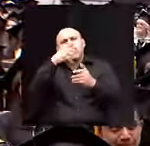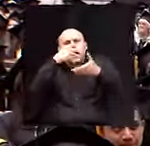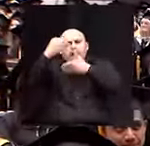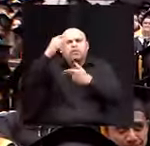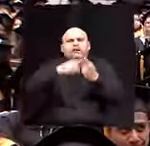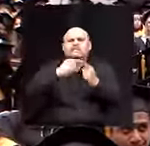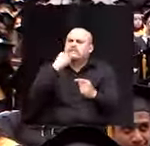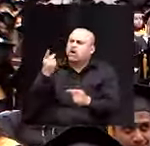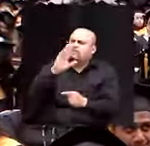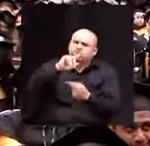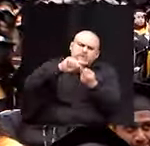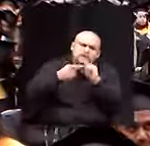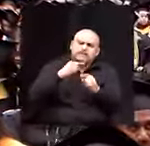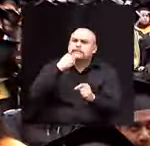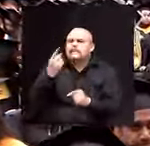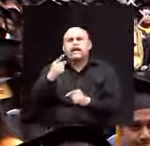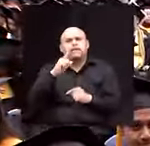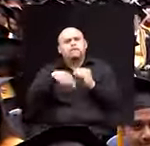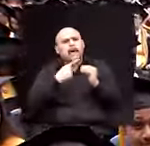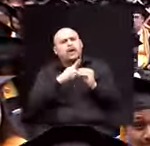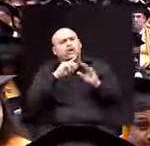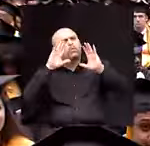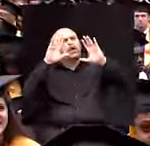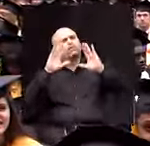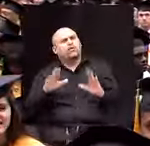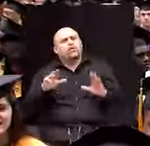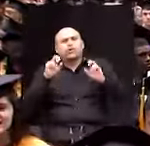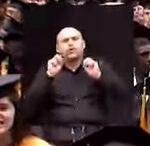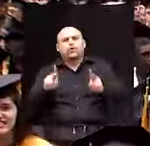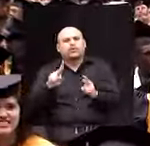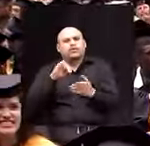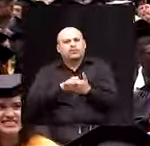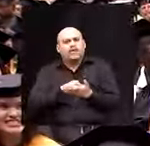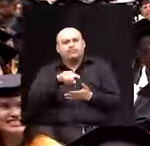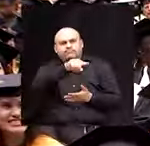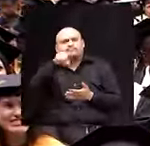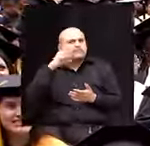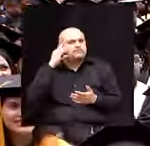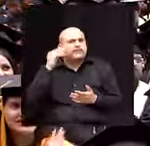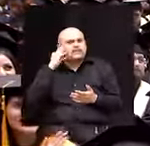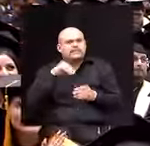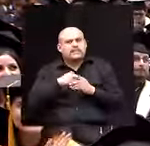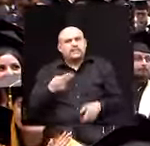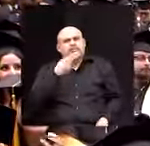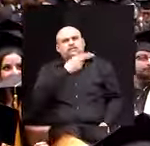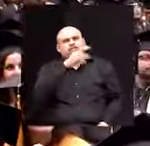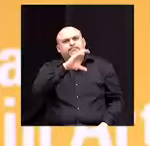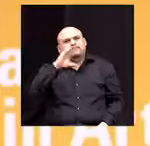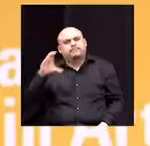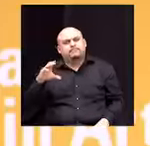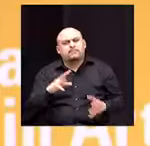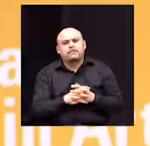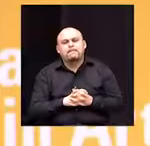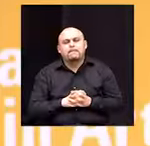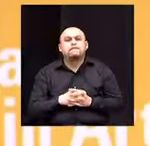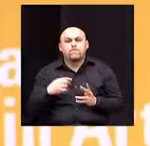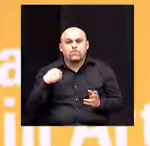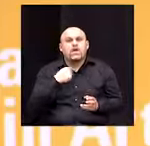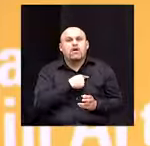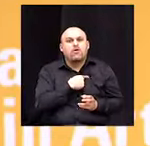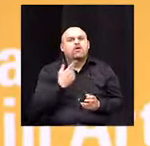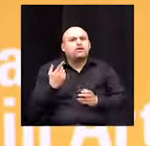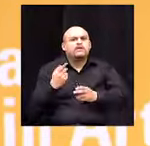your friends about the wonderful opportunity that you have experienced at the Houston Community College. We are